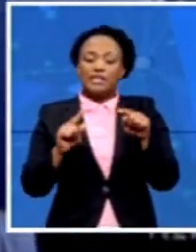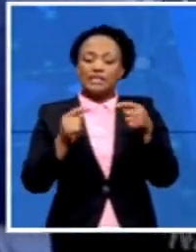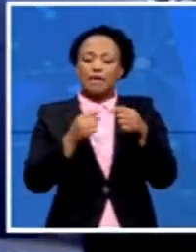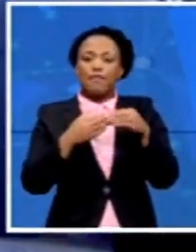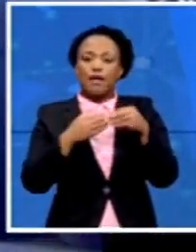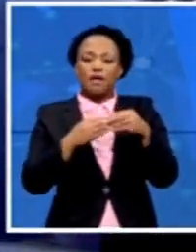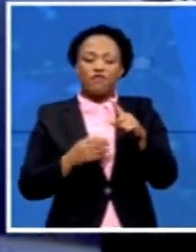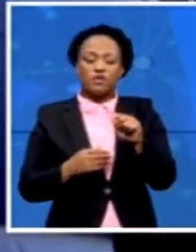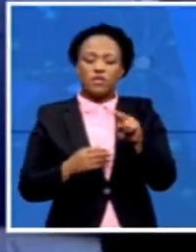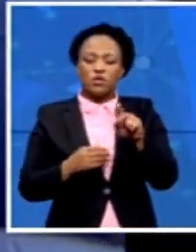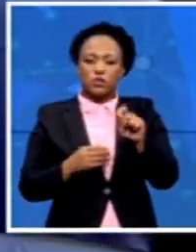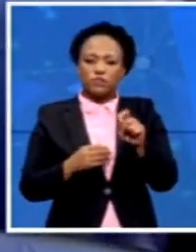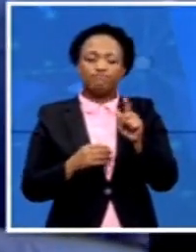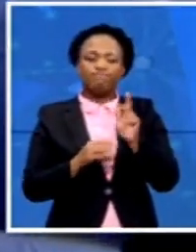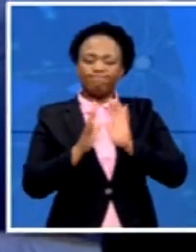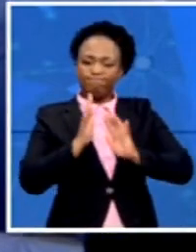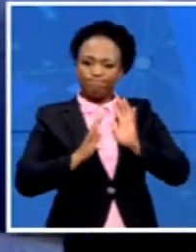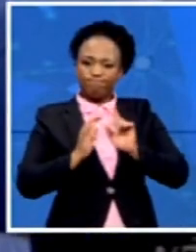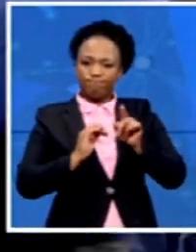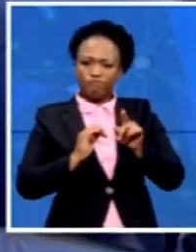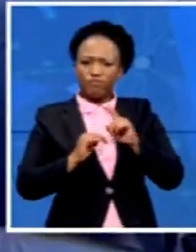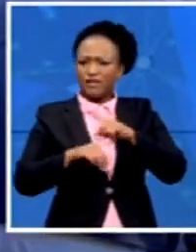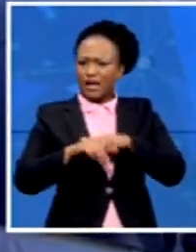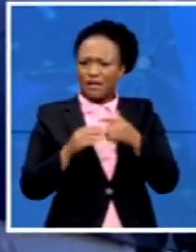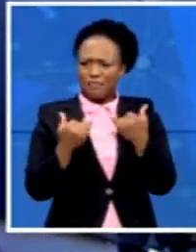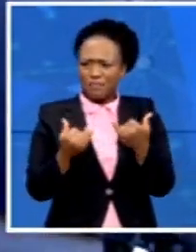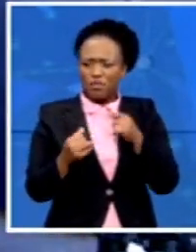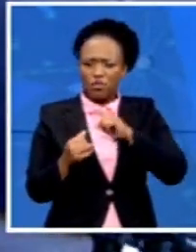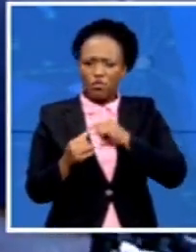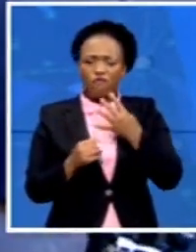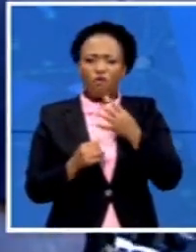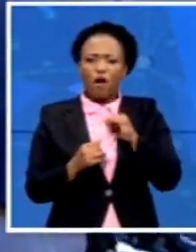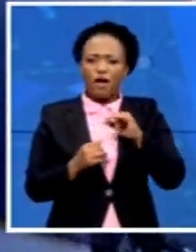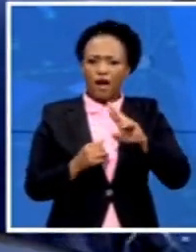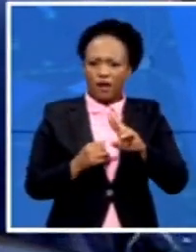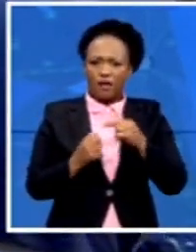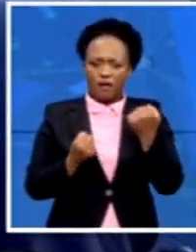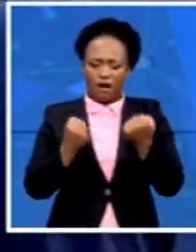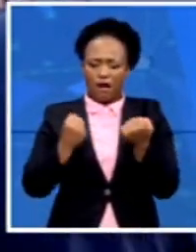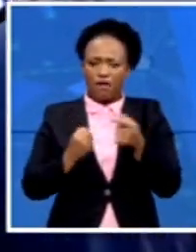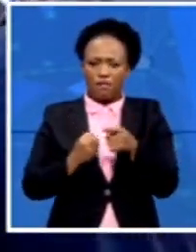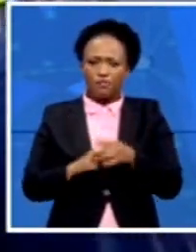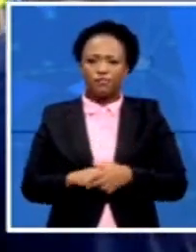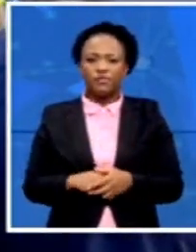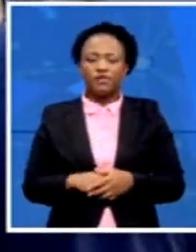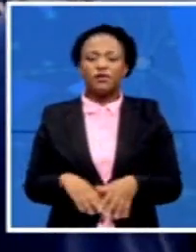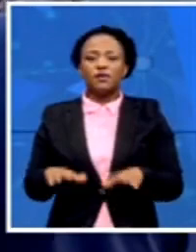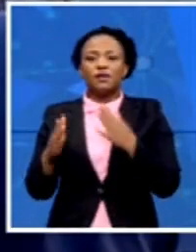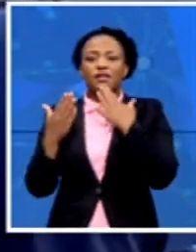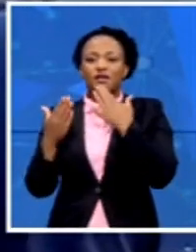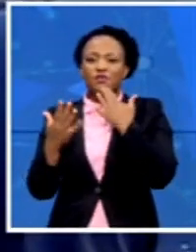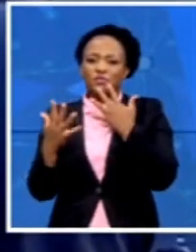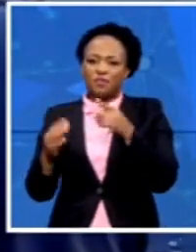purpose of this trip this time around? Because you know that is the fourth generation car, this one. Thank you so much. Thank you. Thank you for being here. So this is the fourth generation. We're